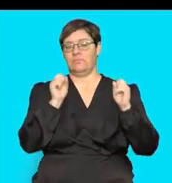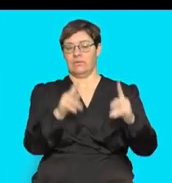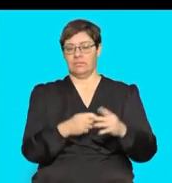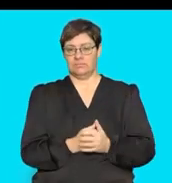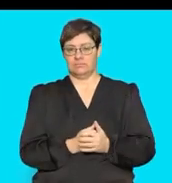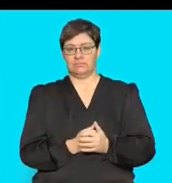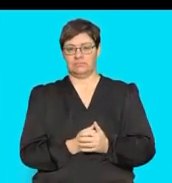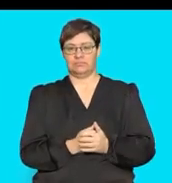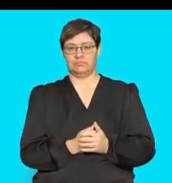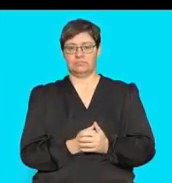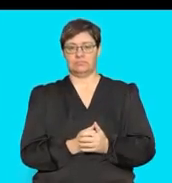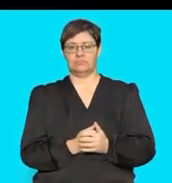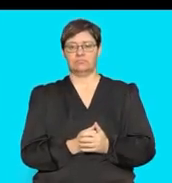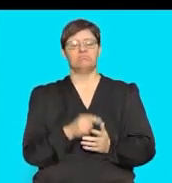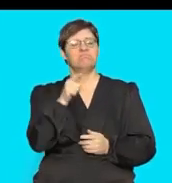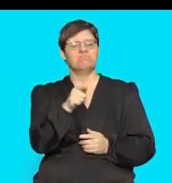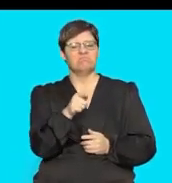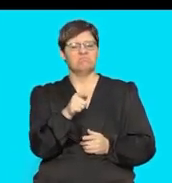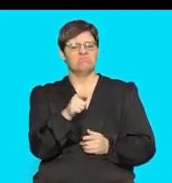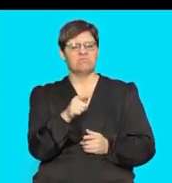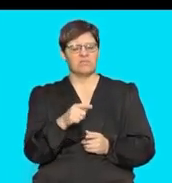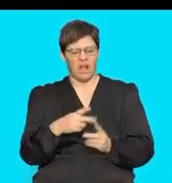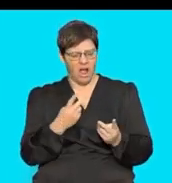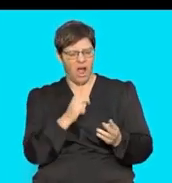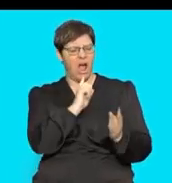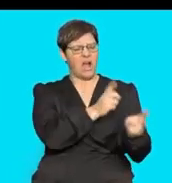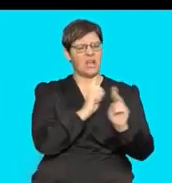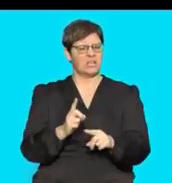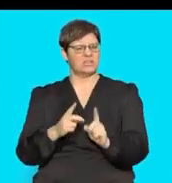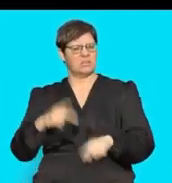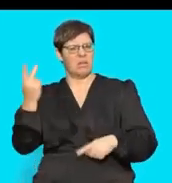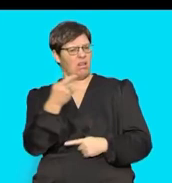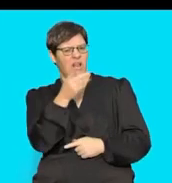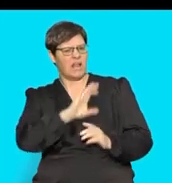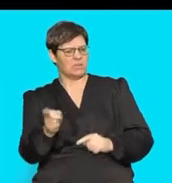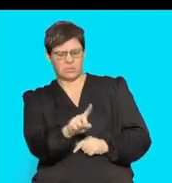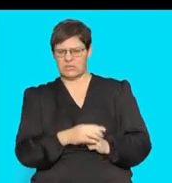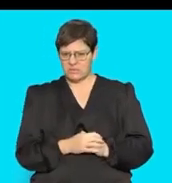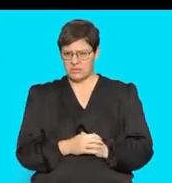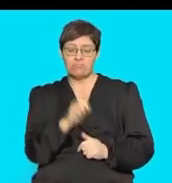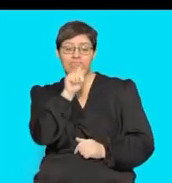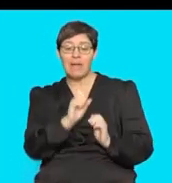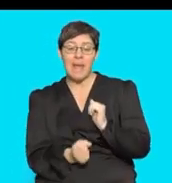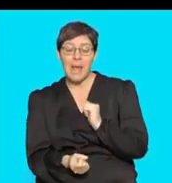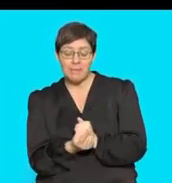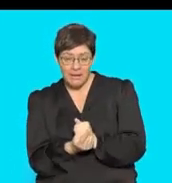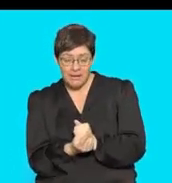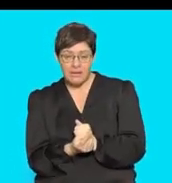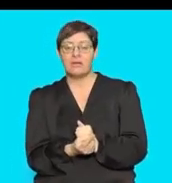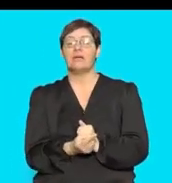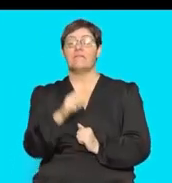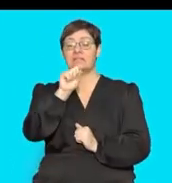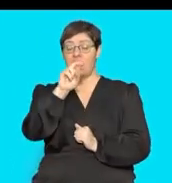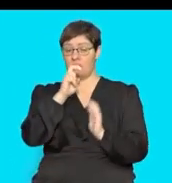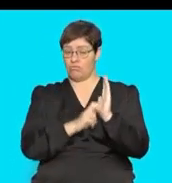Okay, so what is the ambiguous case? So the ambiguous case of the sine rule occurs when we